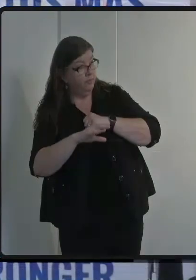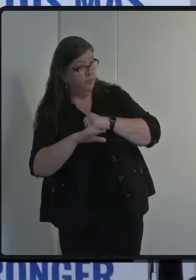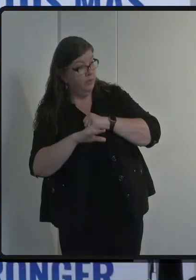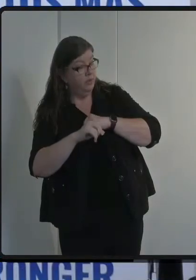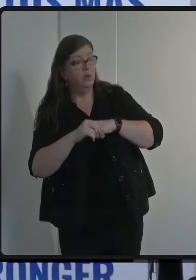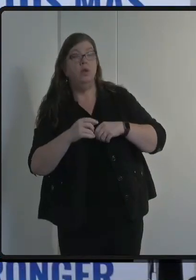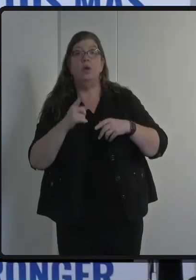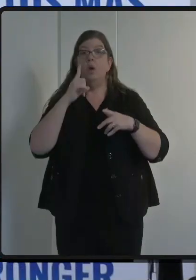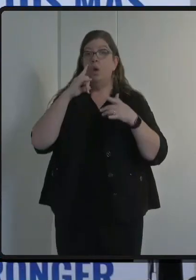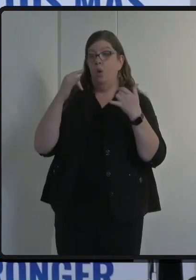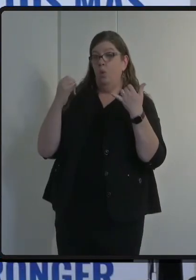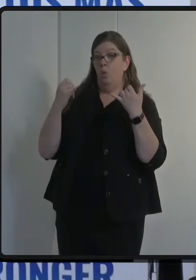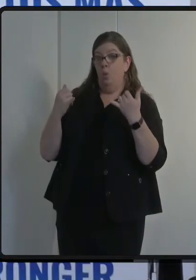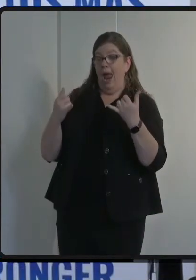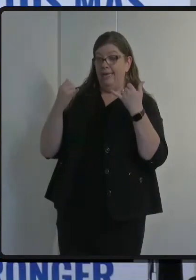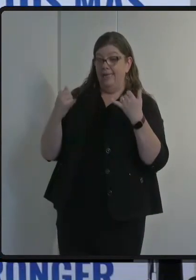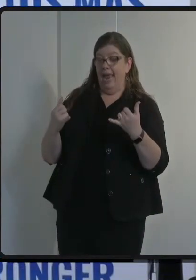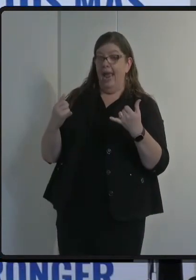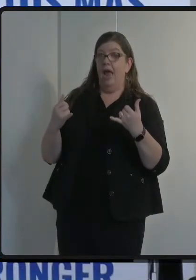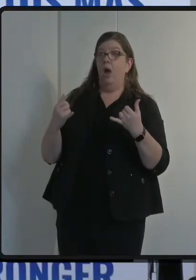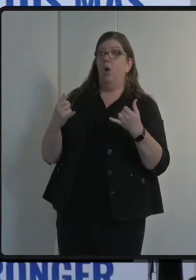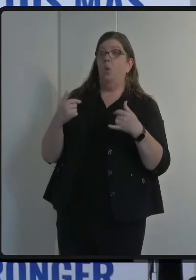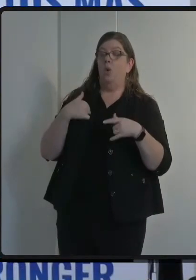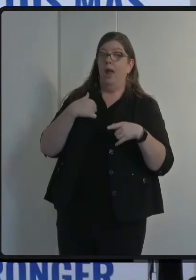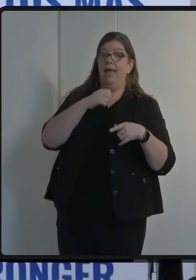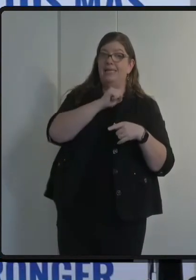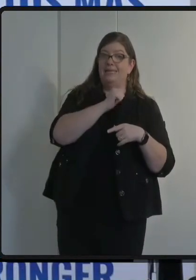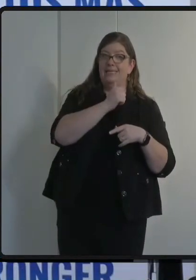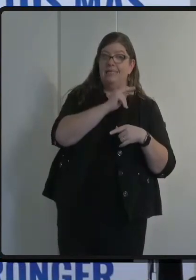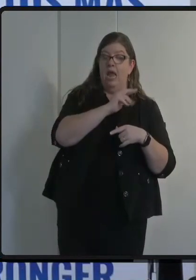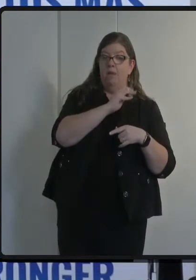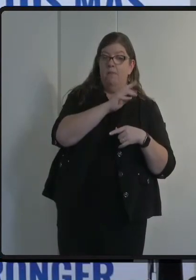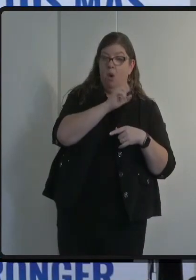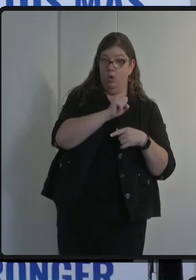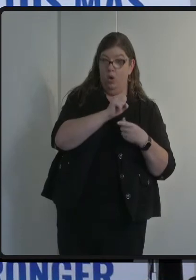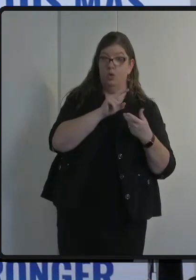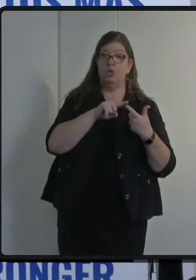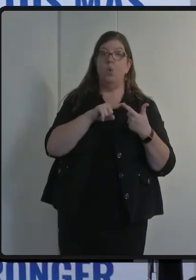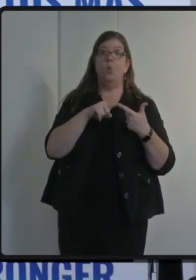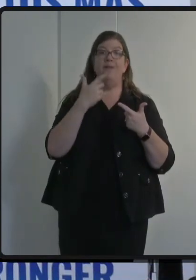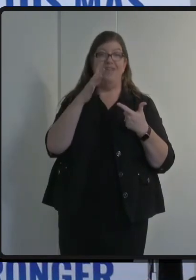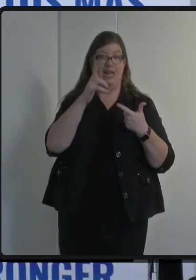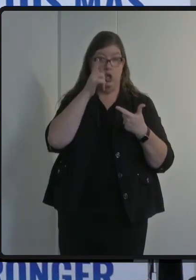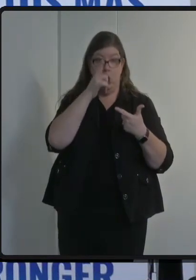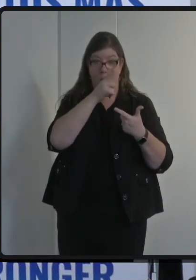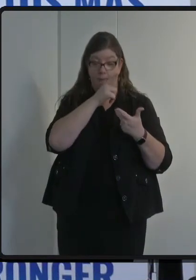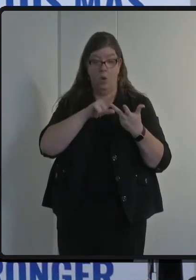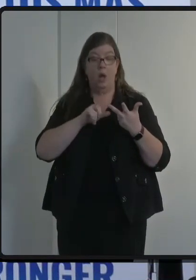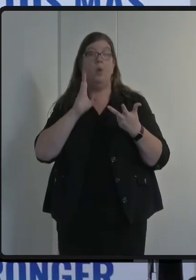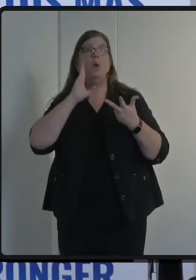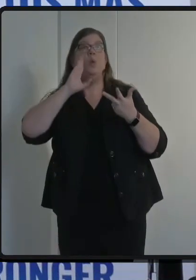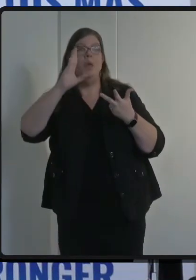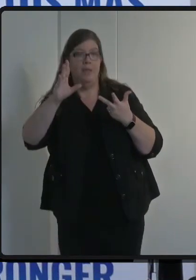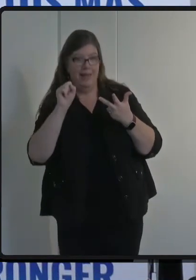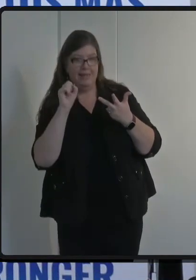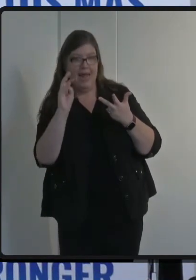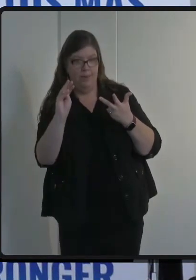So right now, we are at San Marcos, we were in Lompoc, and we will, as you mentioned, be in Santa